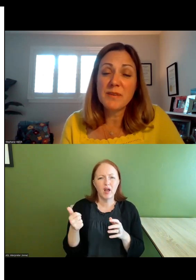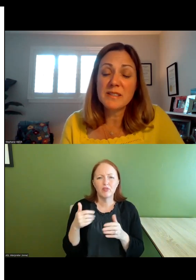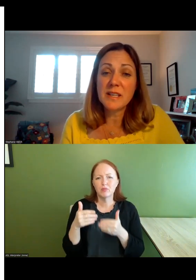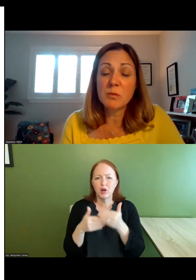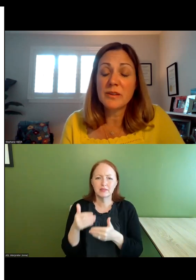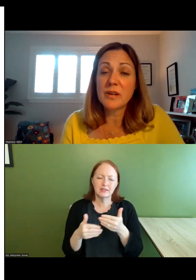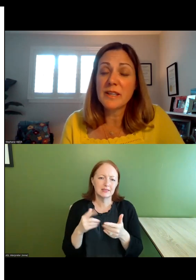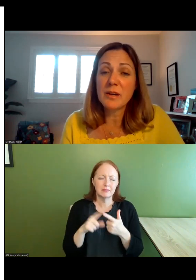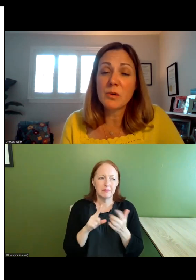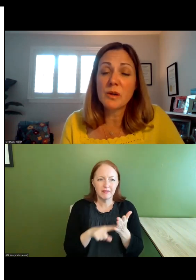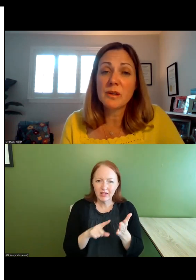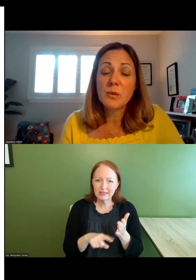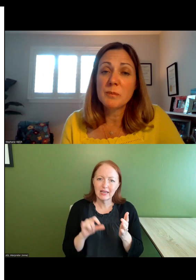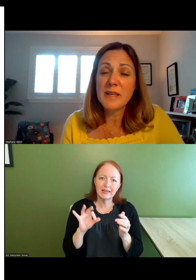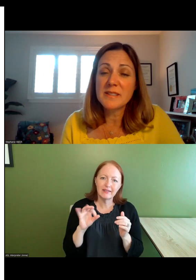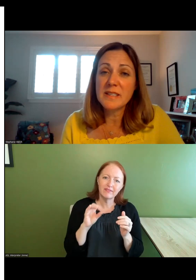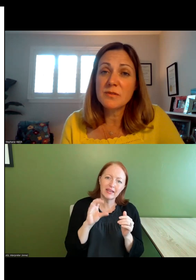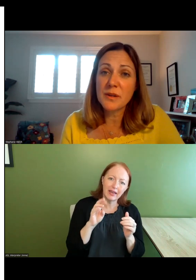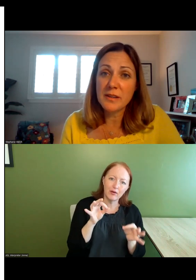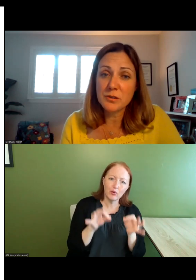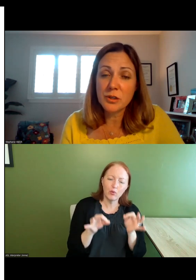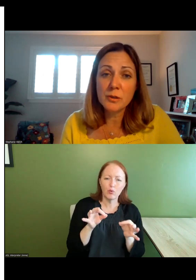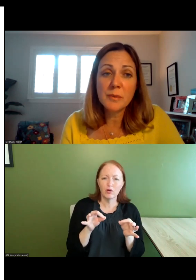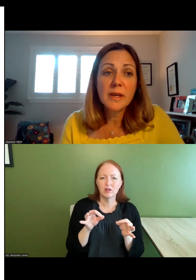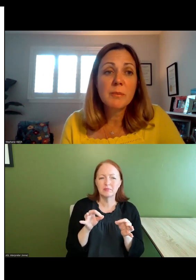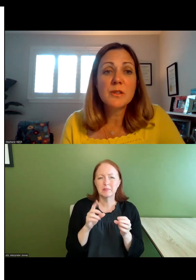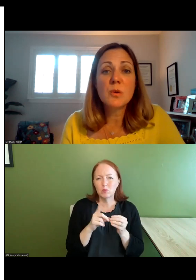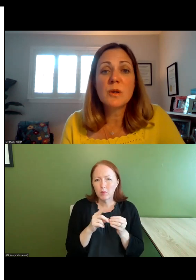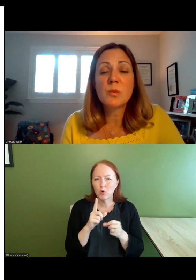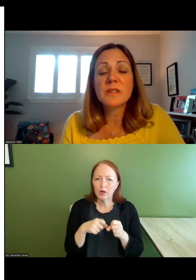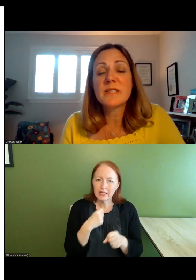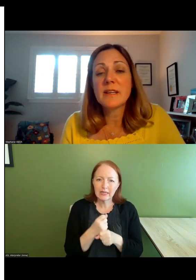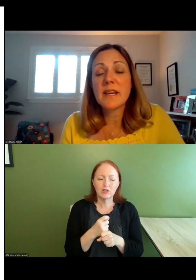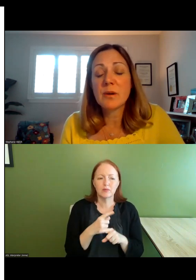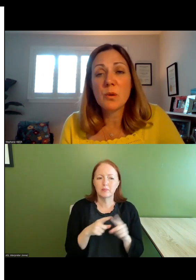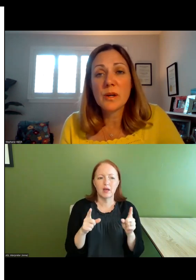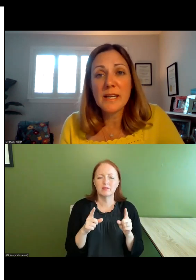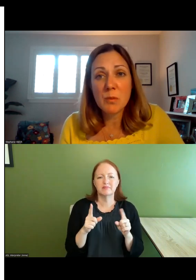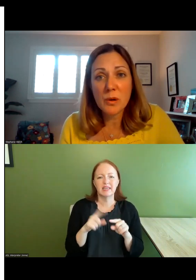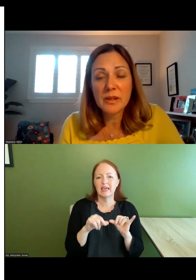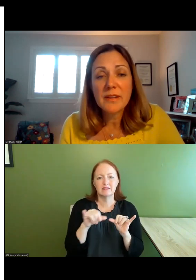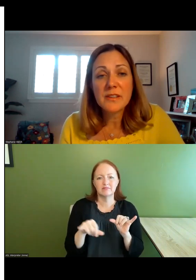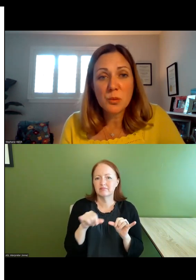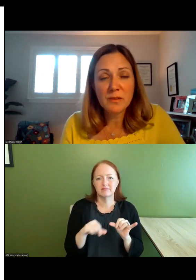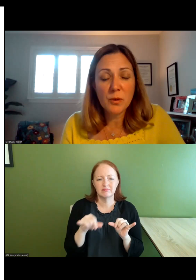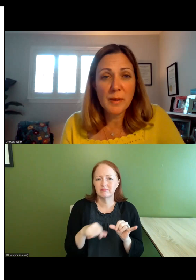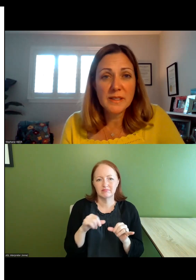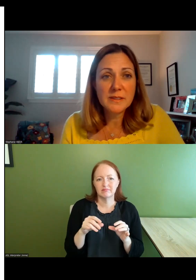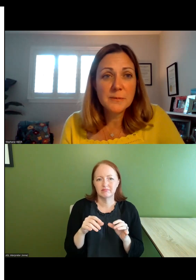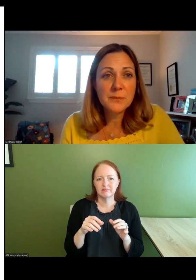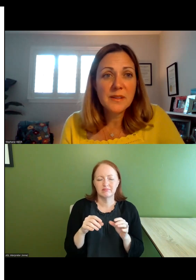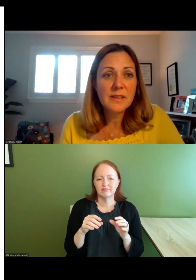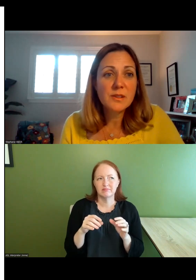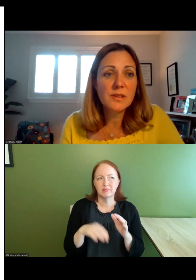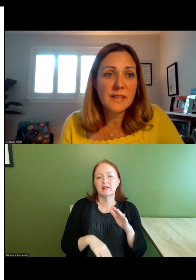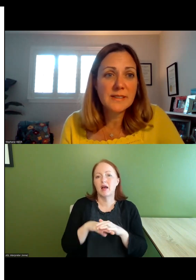that might investigate whether or not care court would make sense for another term, but no one would stay in care court any more than 24